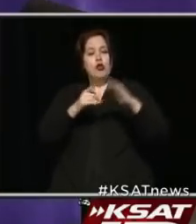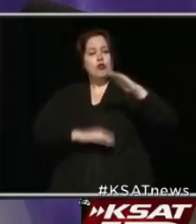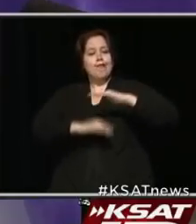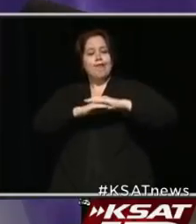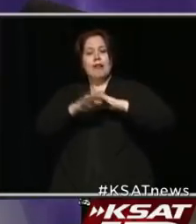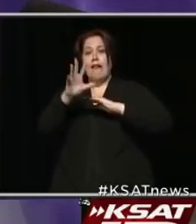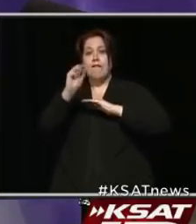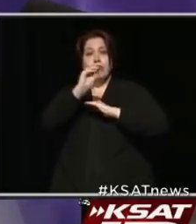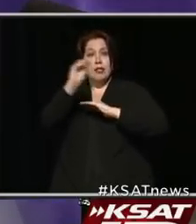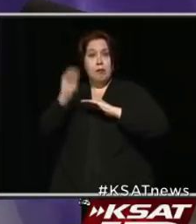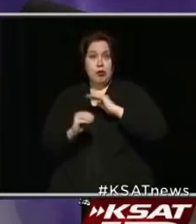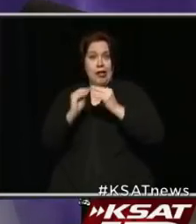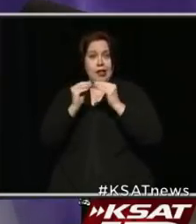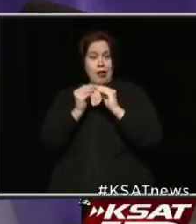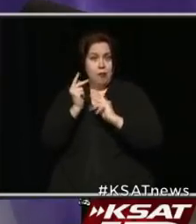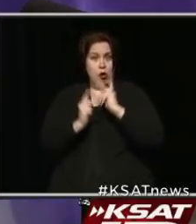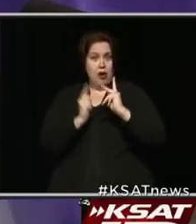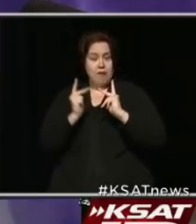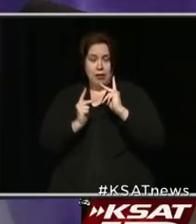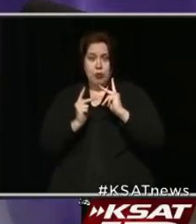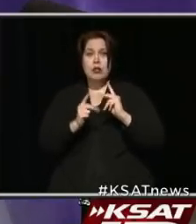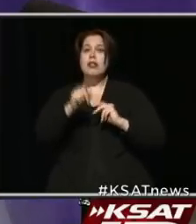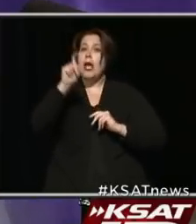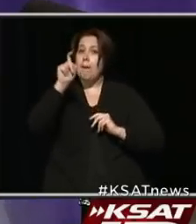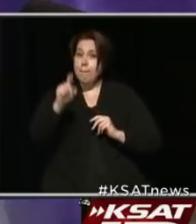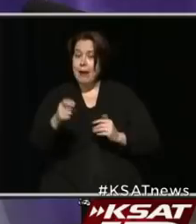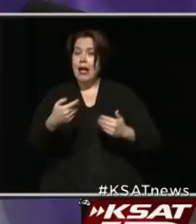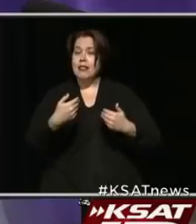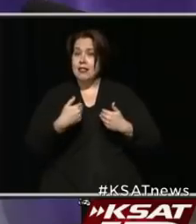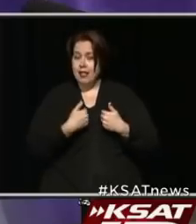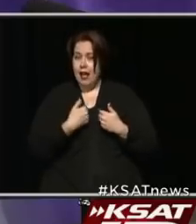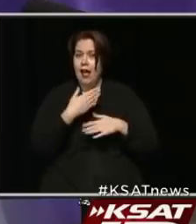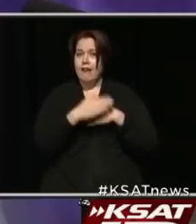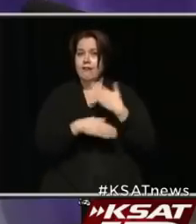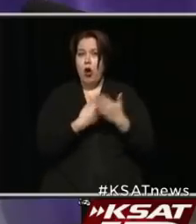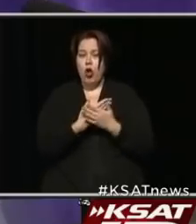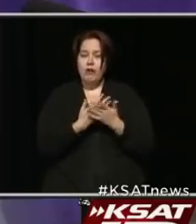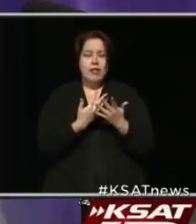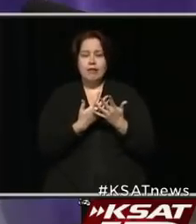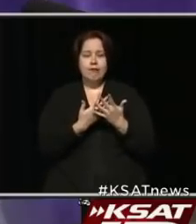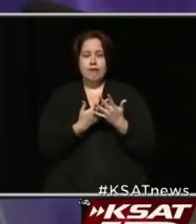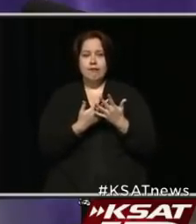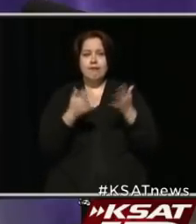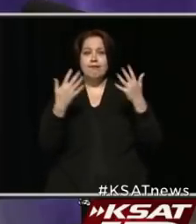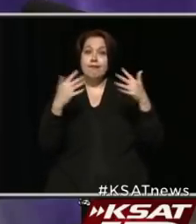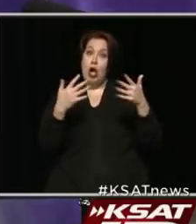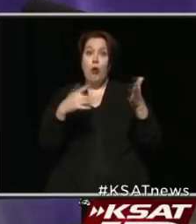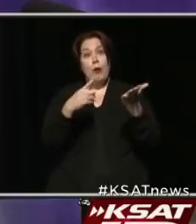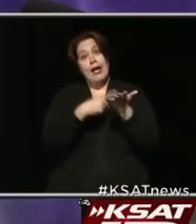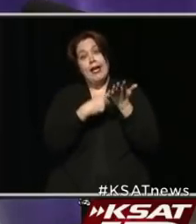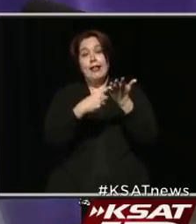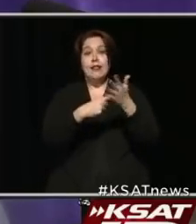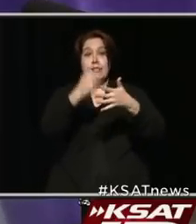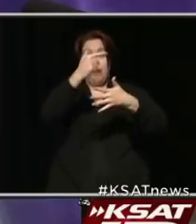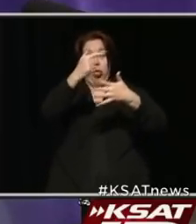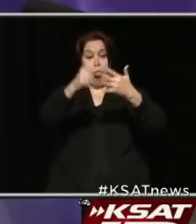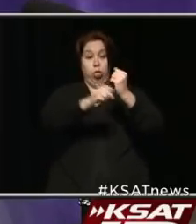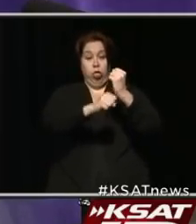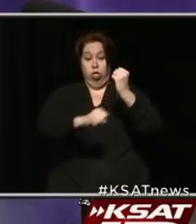% occupancy. They must have all of the already discussed ad nauseum,